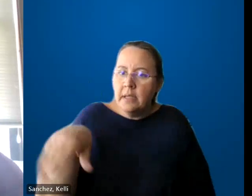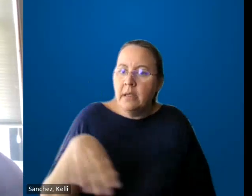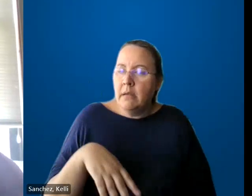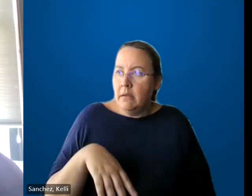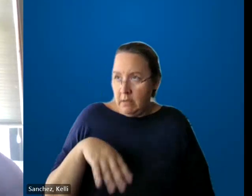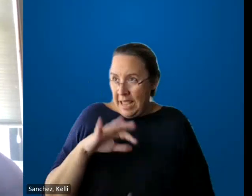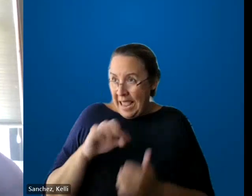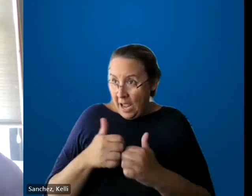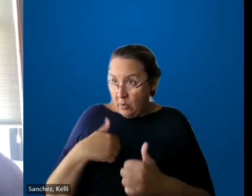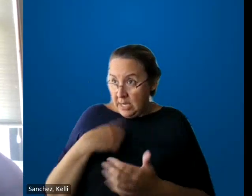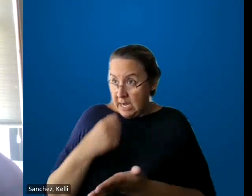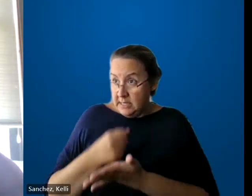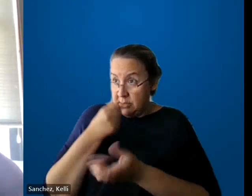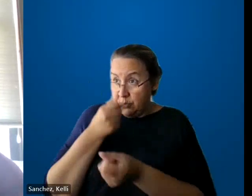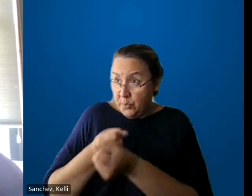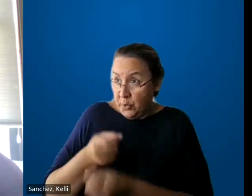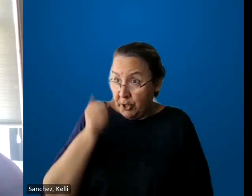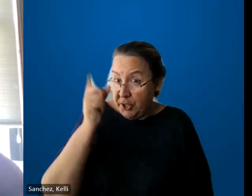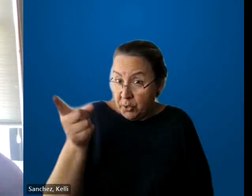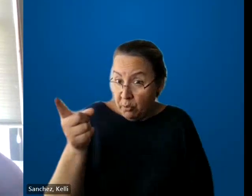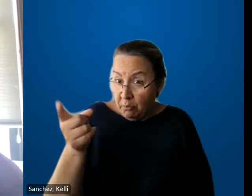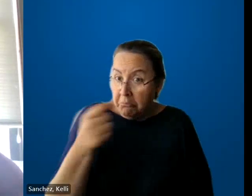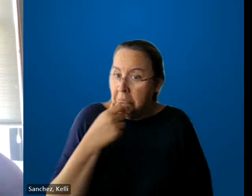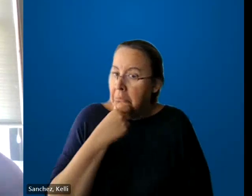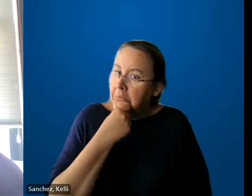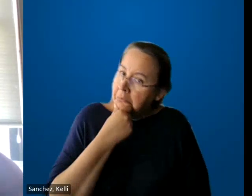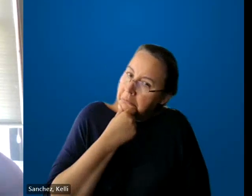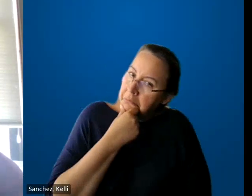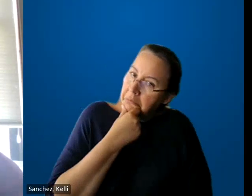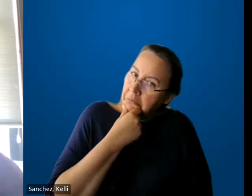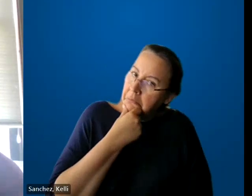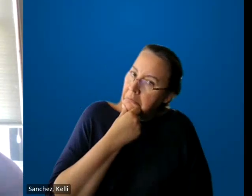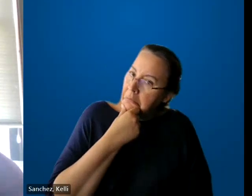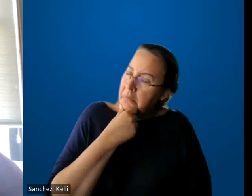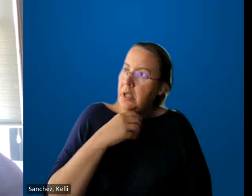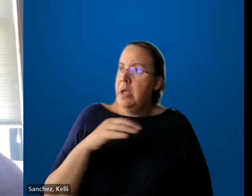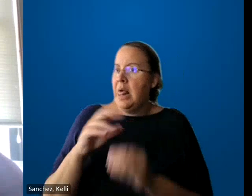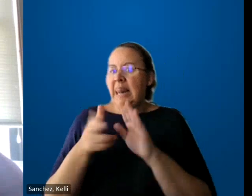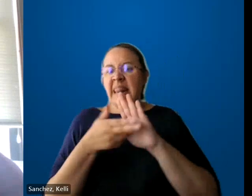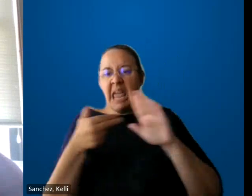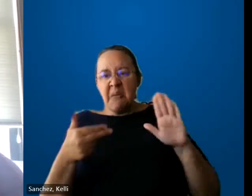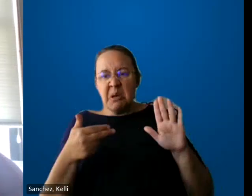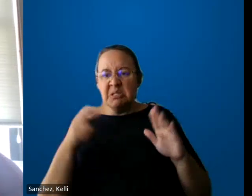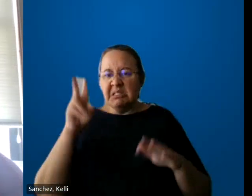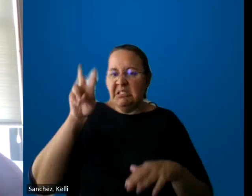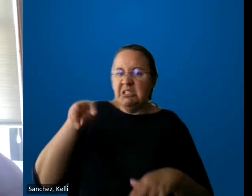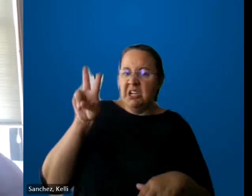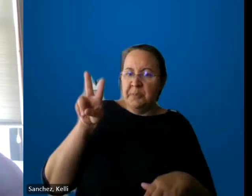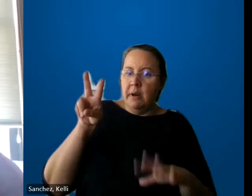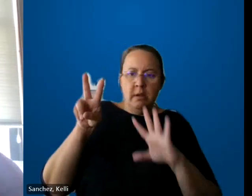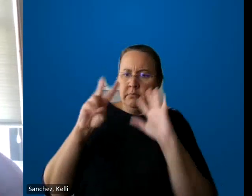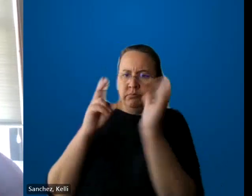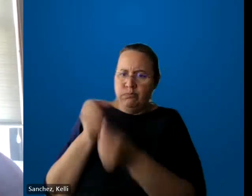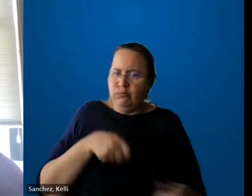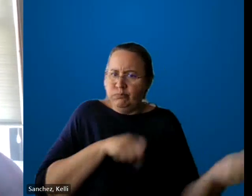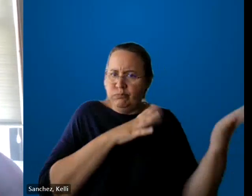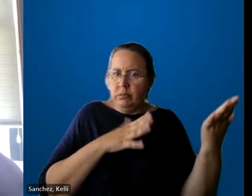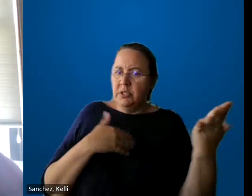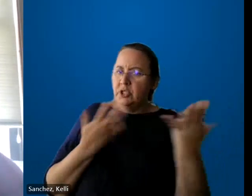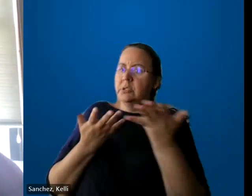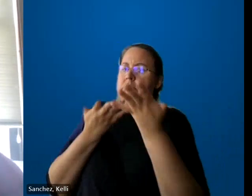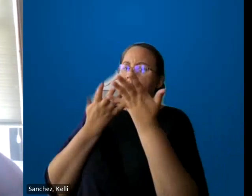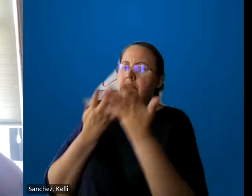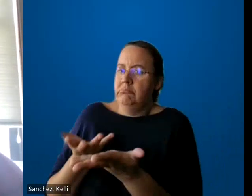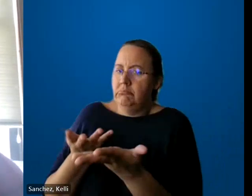for them as a human without all the label stuff aside, as a human being, I think that